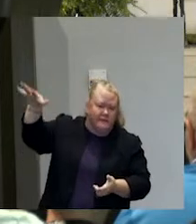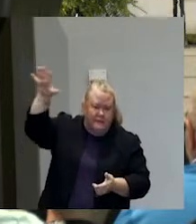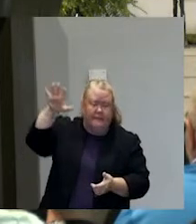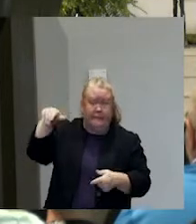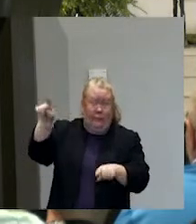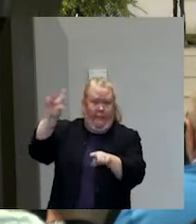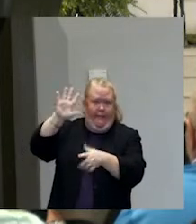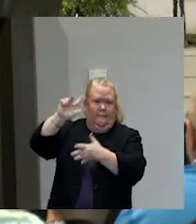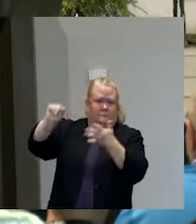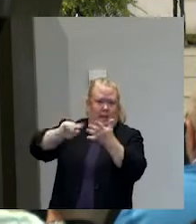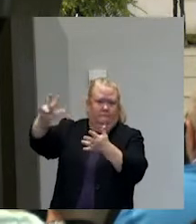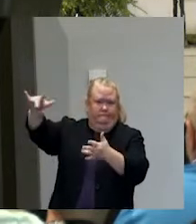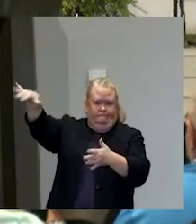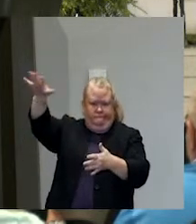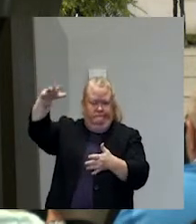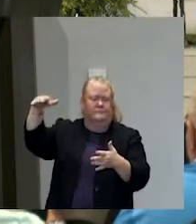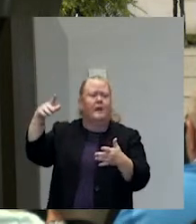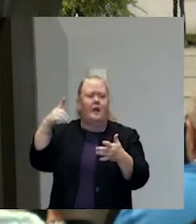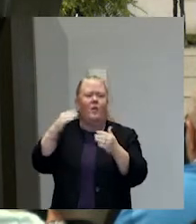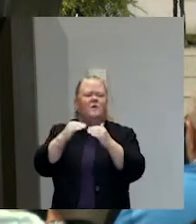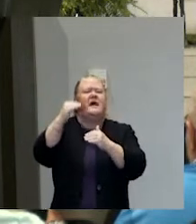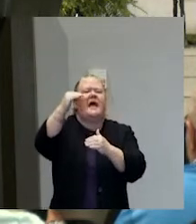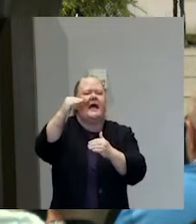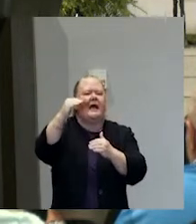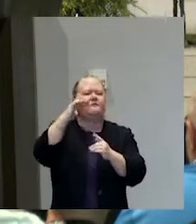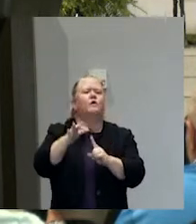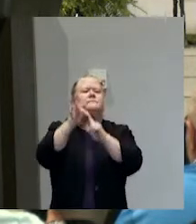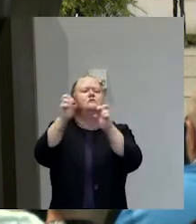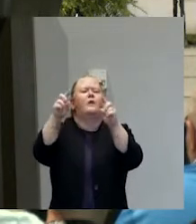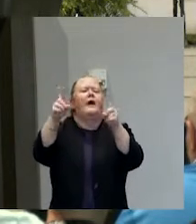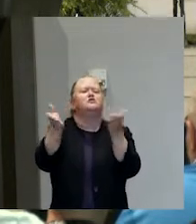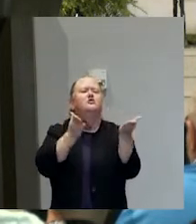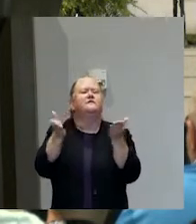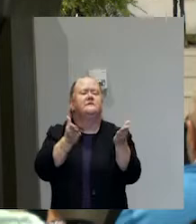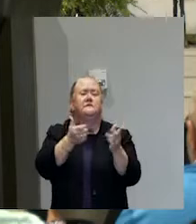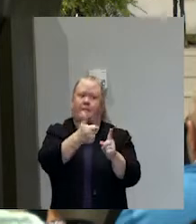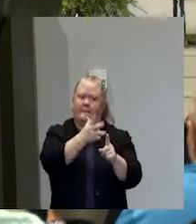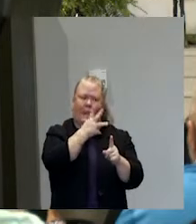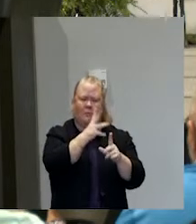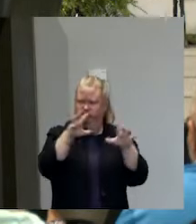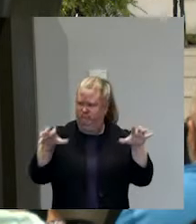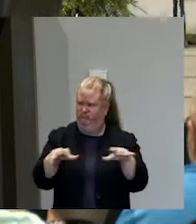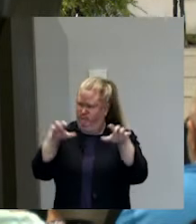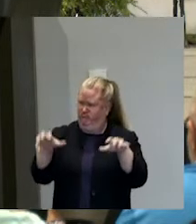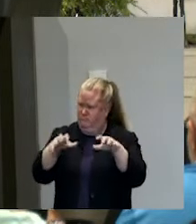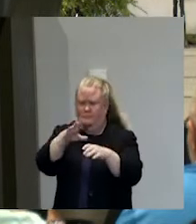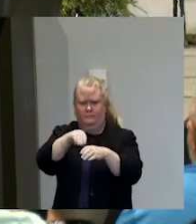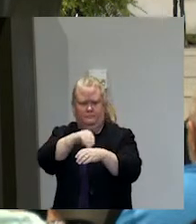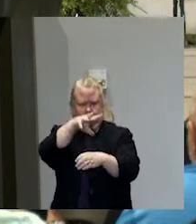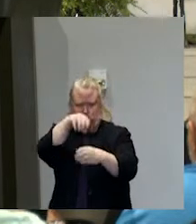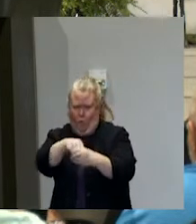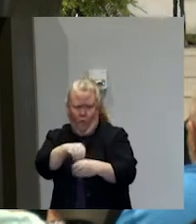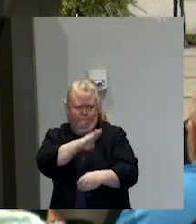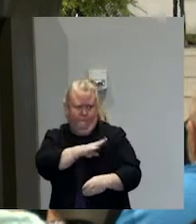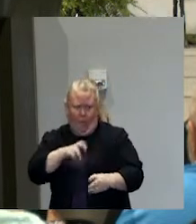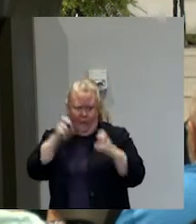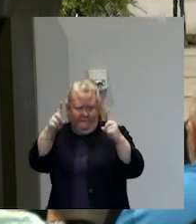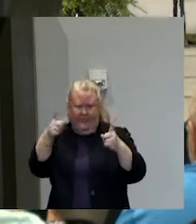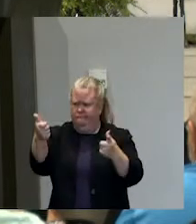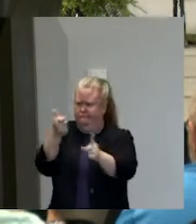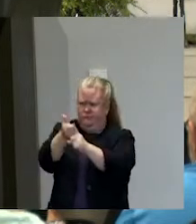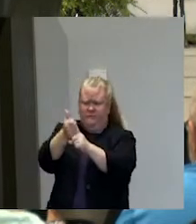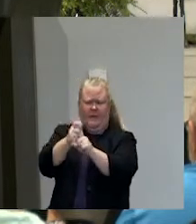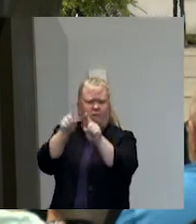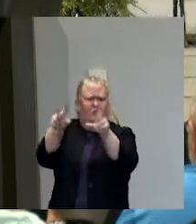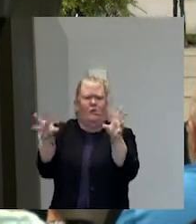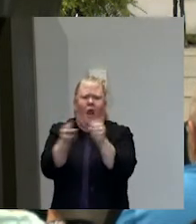time was a little ahead in terms of like special ed and services, so she was very gung-ho on that. She like joined the Board of Ed to do all the special education stuff. She went to seminars